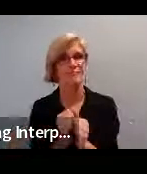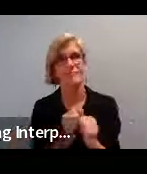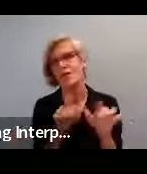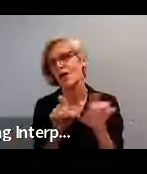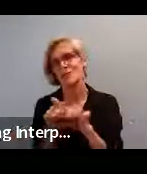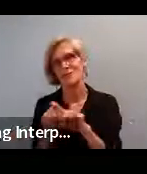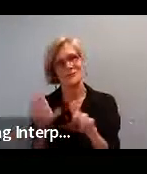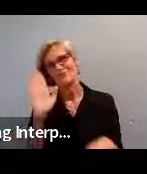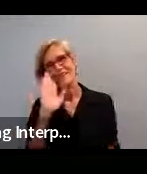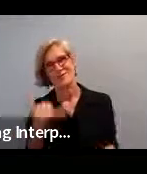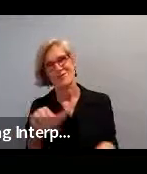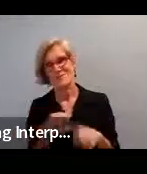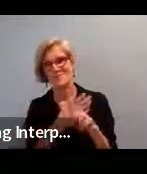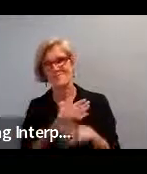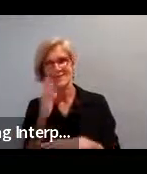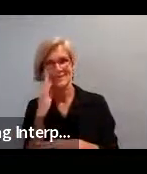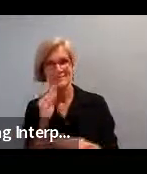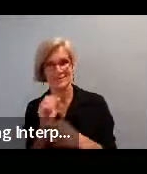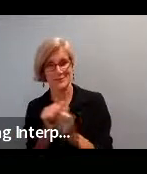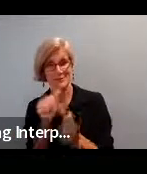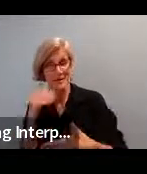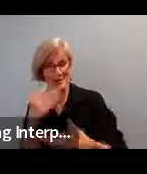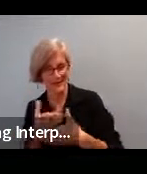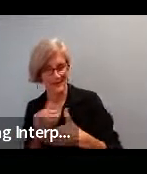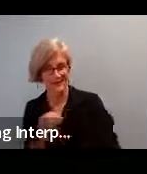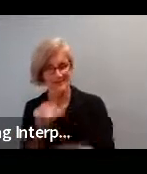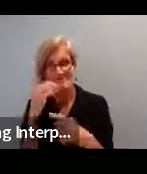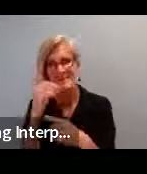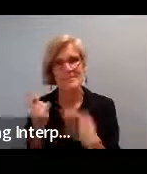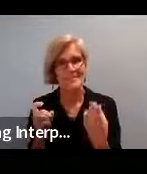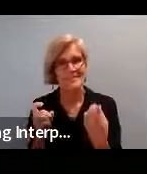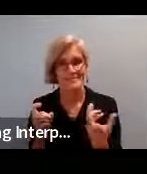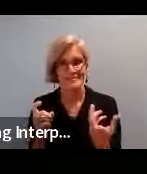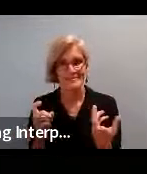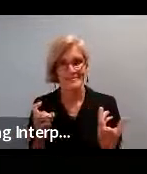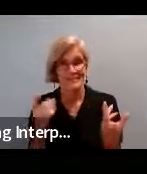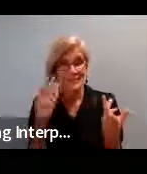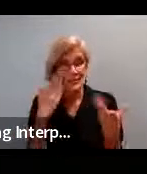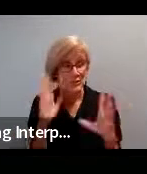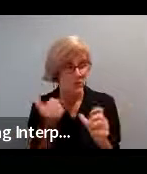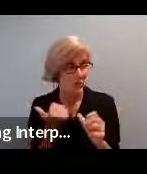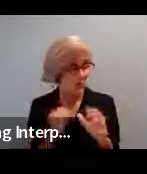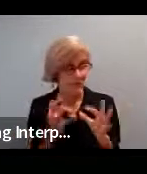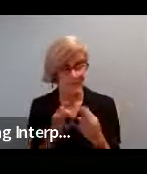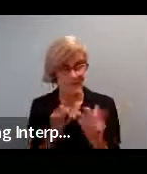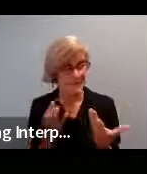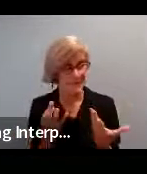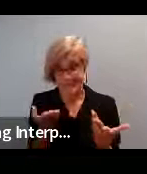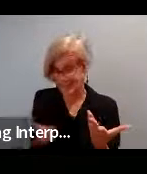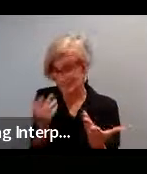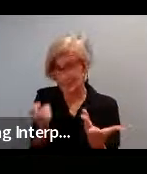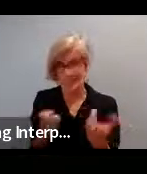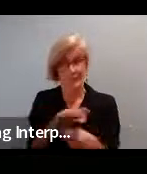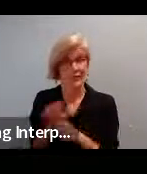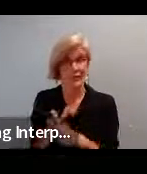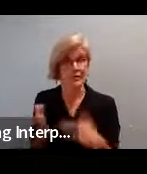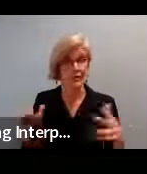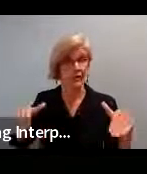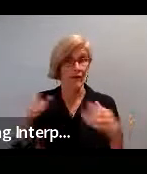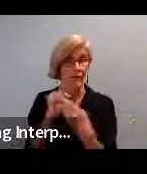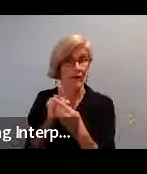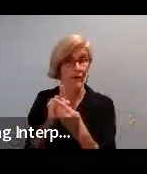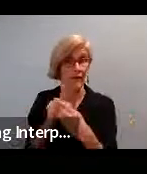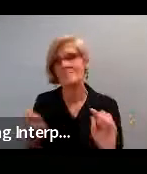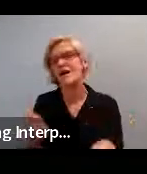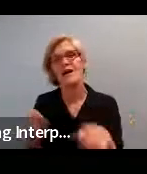from experience with my daughter in preschool because we don't know any of the families there due to COVID. If you know that your child